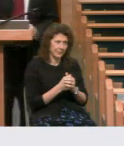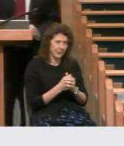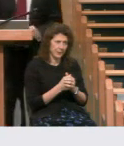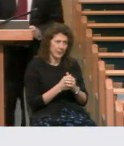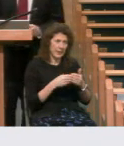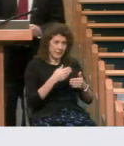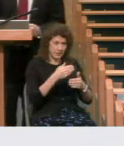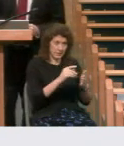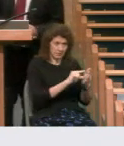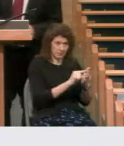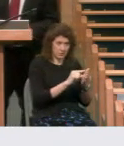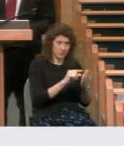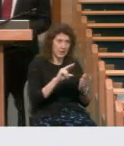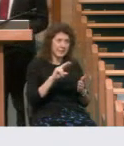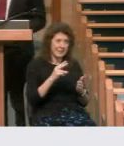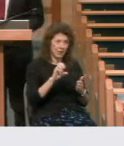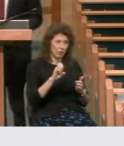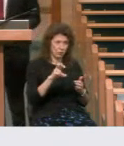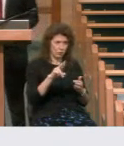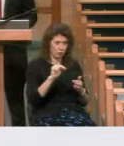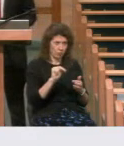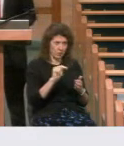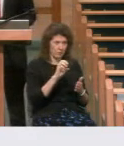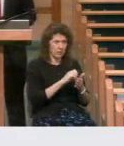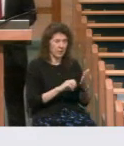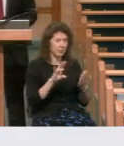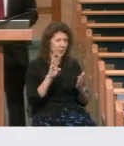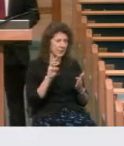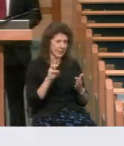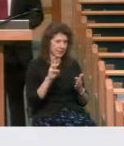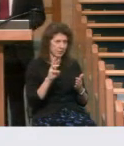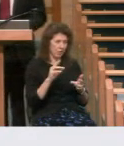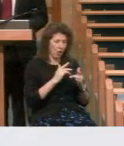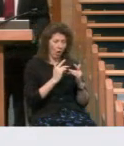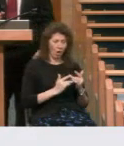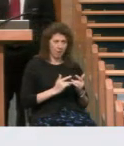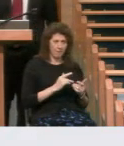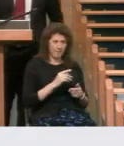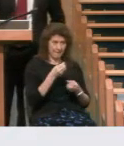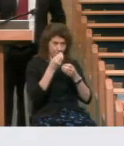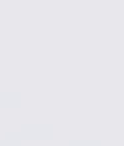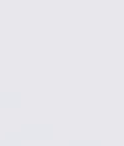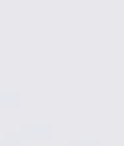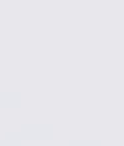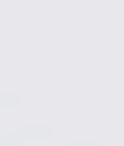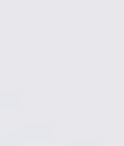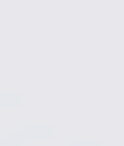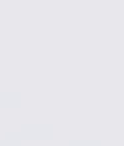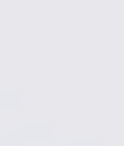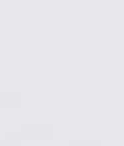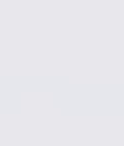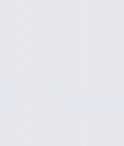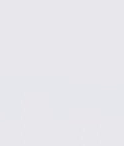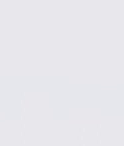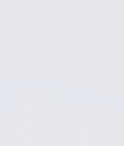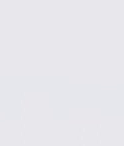next passage, 2 Chronicles chapter 6. "Now it was in the heart of my father David to build a house for the name of the Lord, the God of Israel. But the